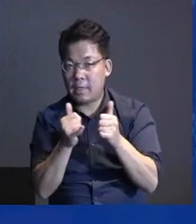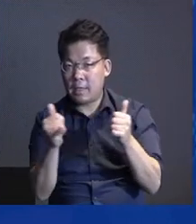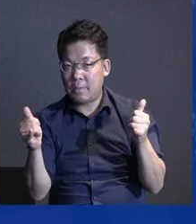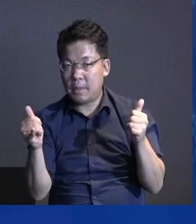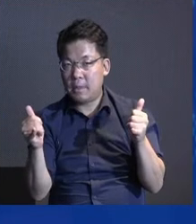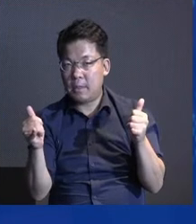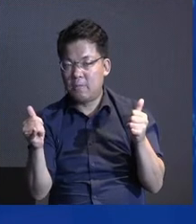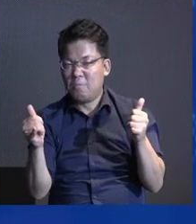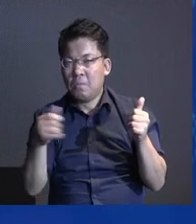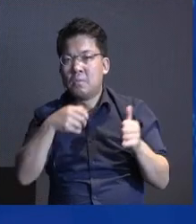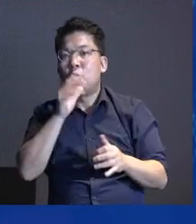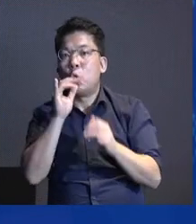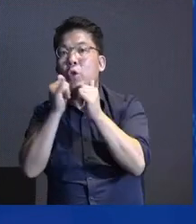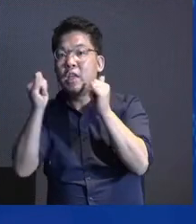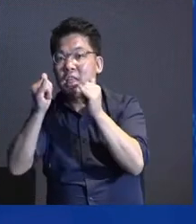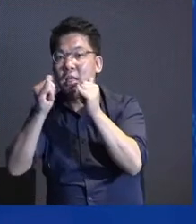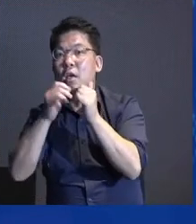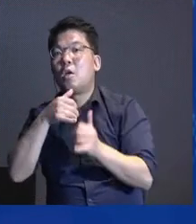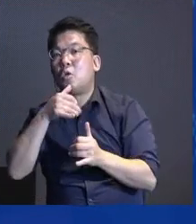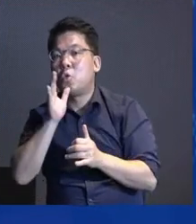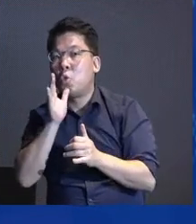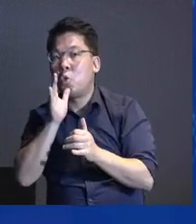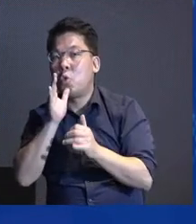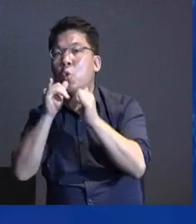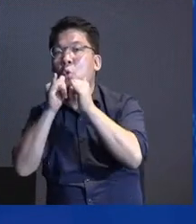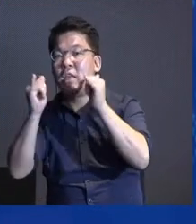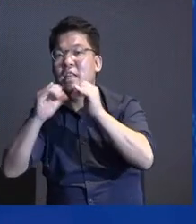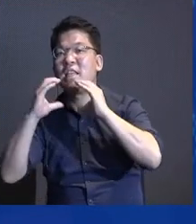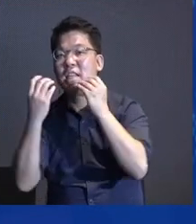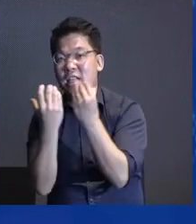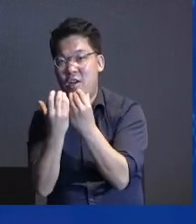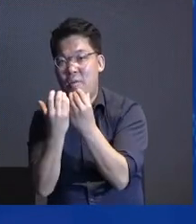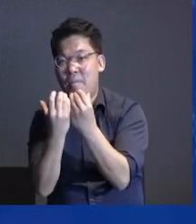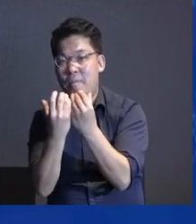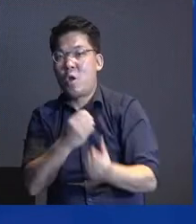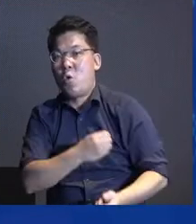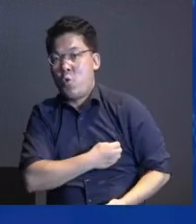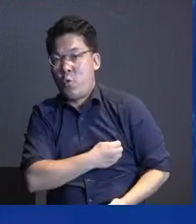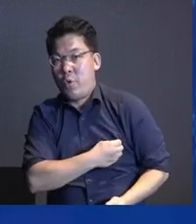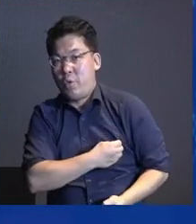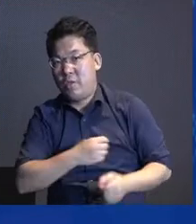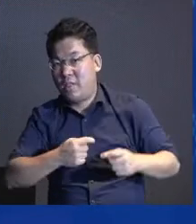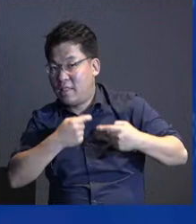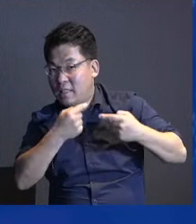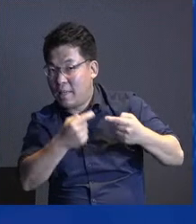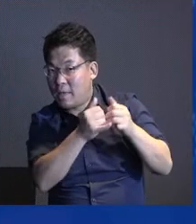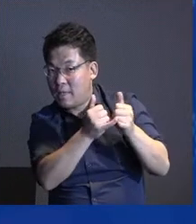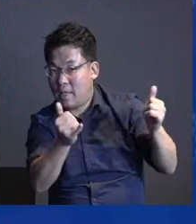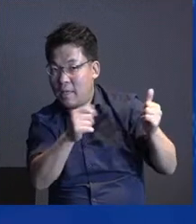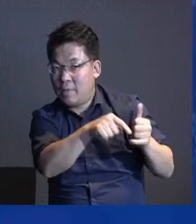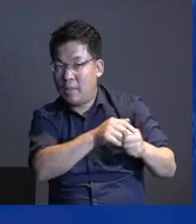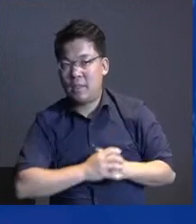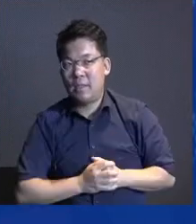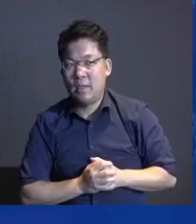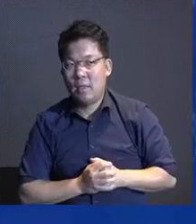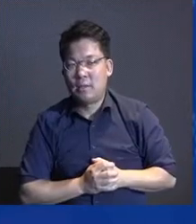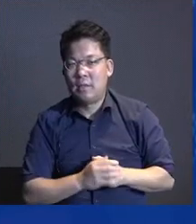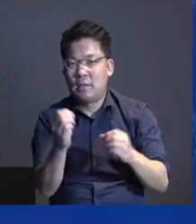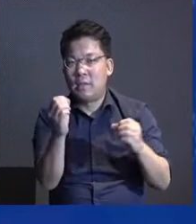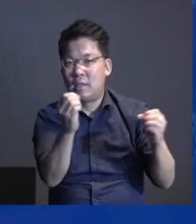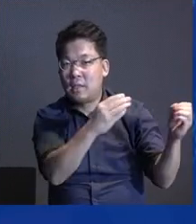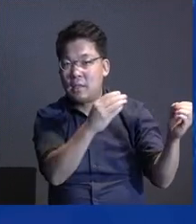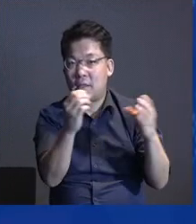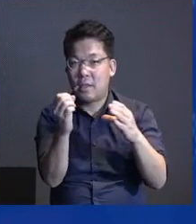Fund that we've been cooperating with. This was also quite a big event also for